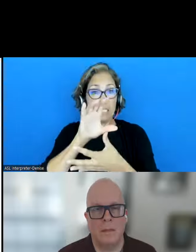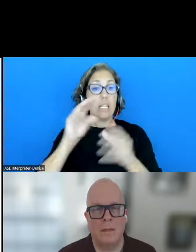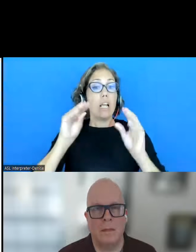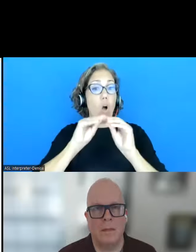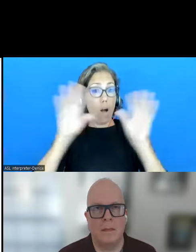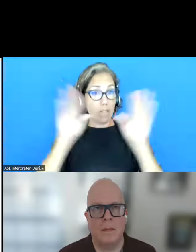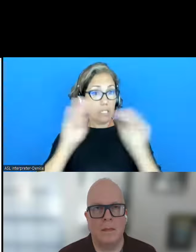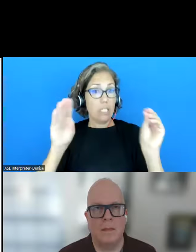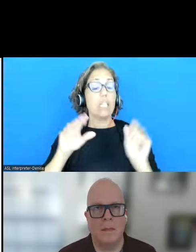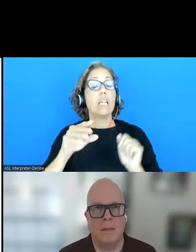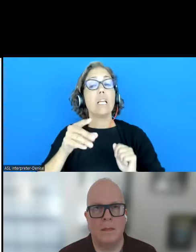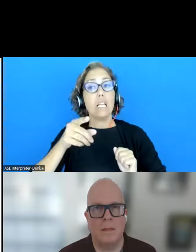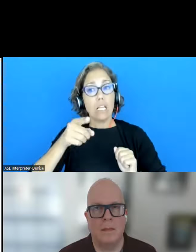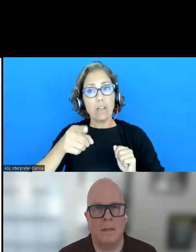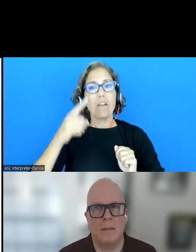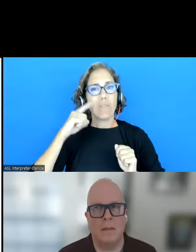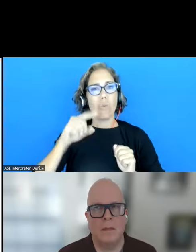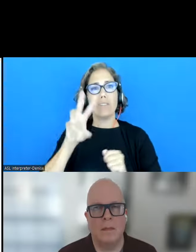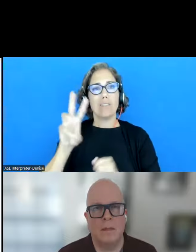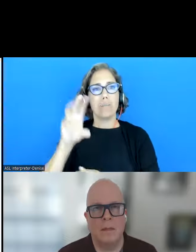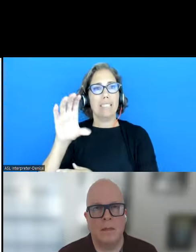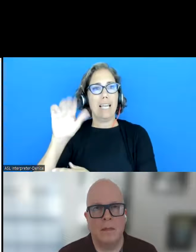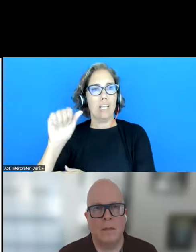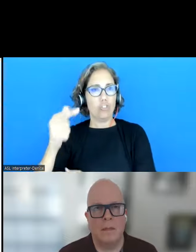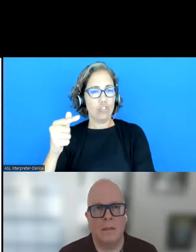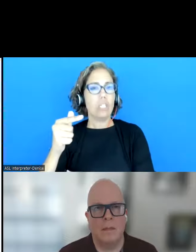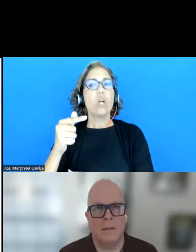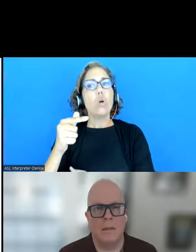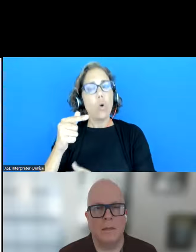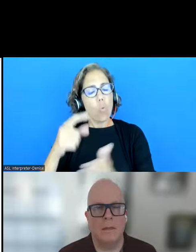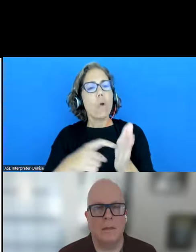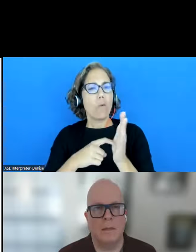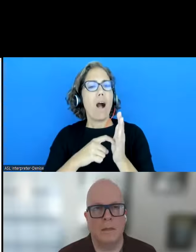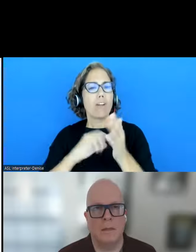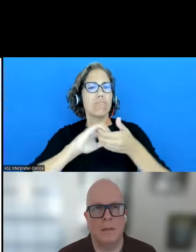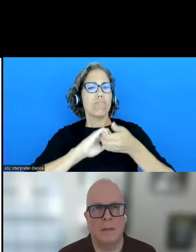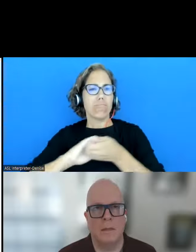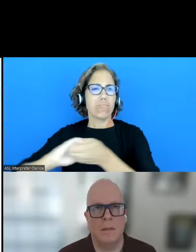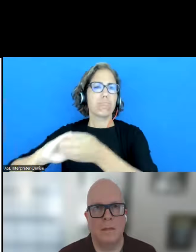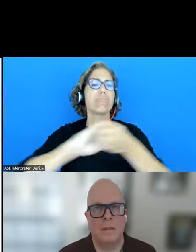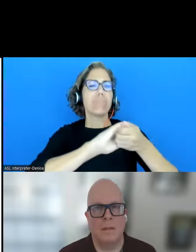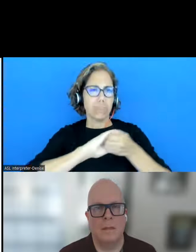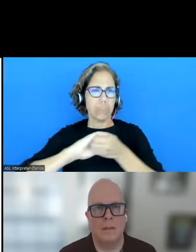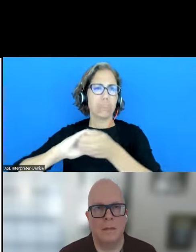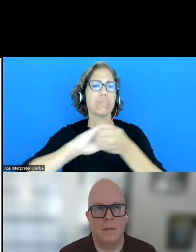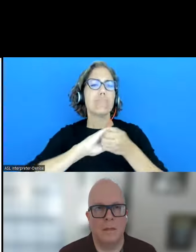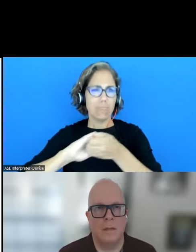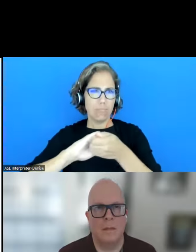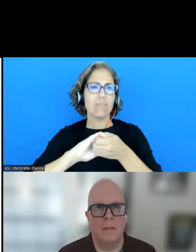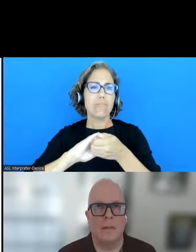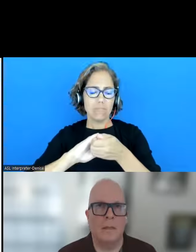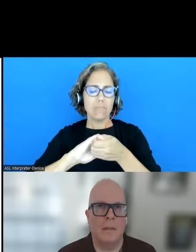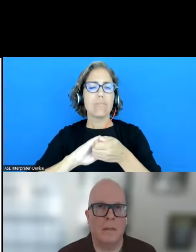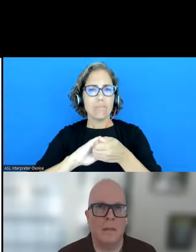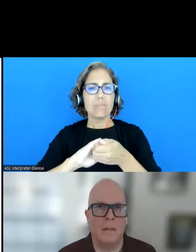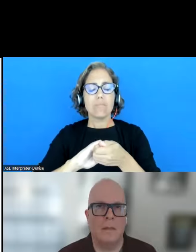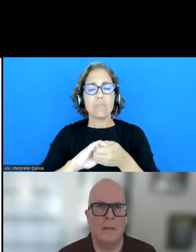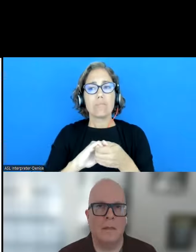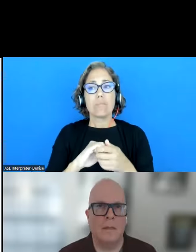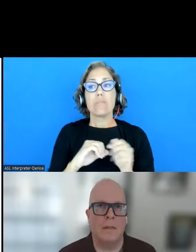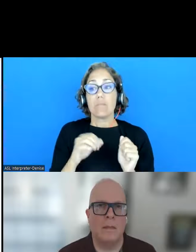Guideline that require a collaboration across multiple teams. For simplicity,